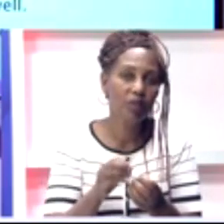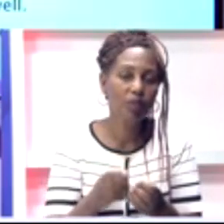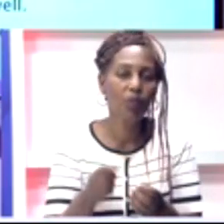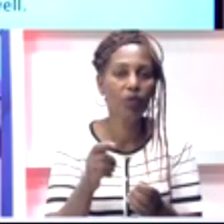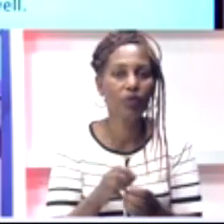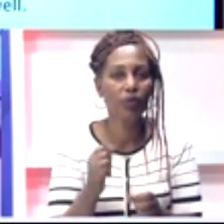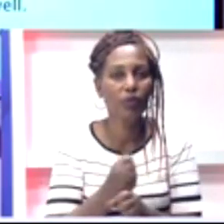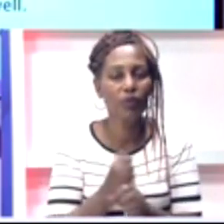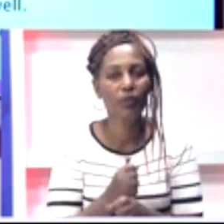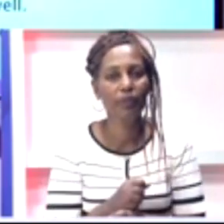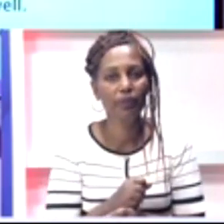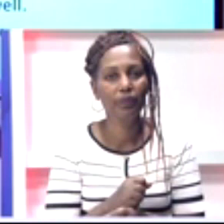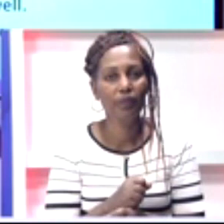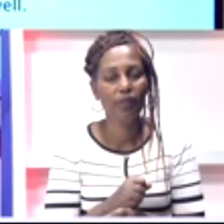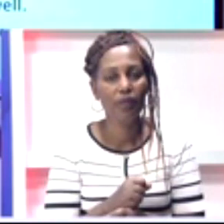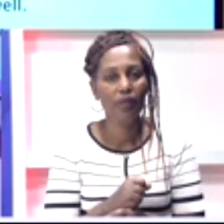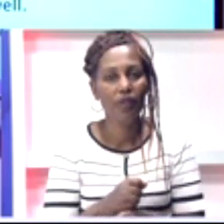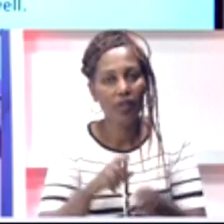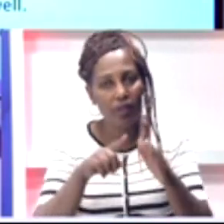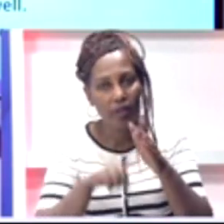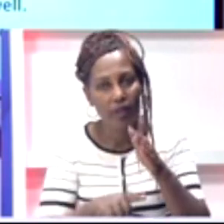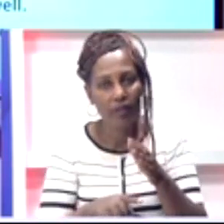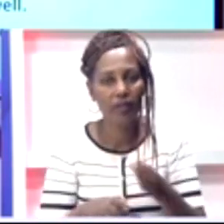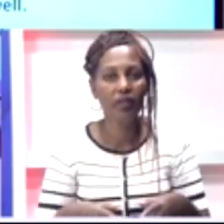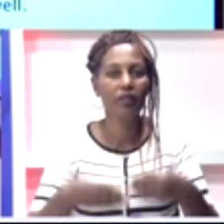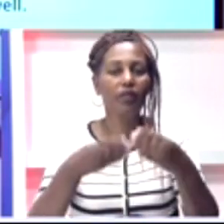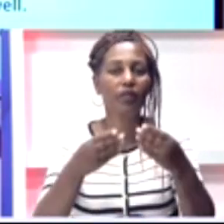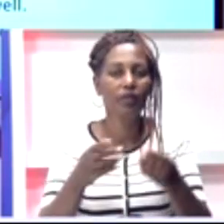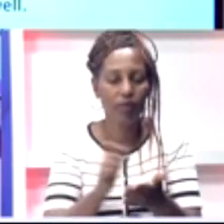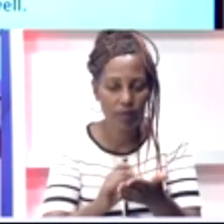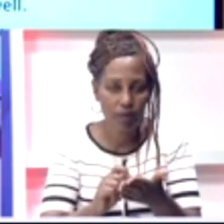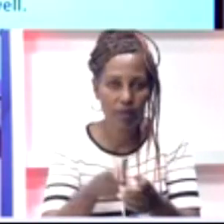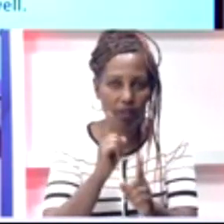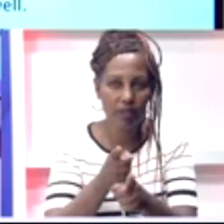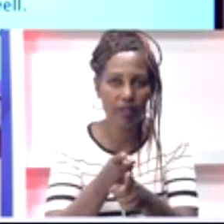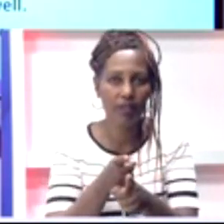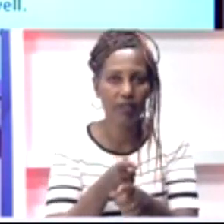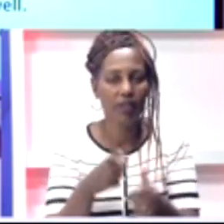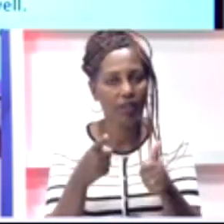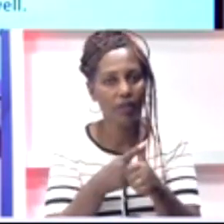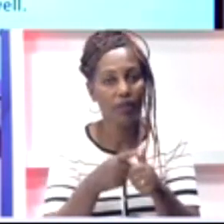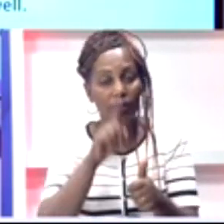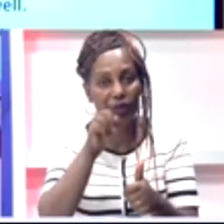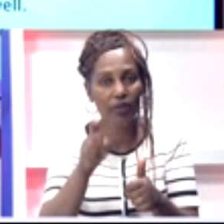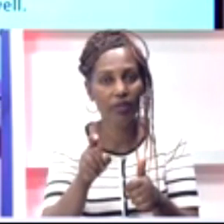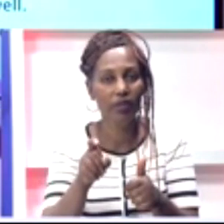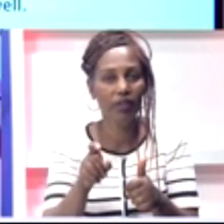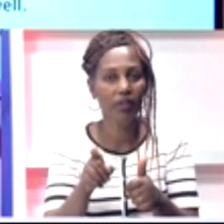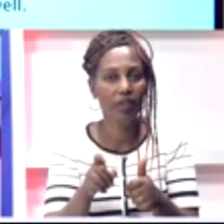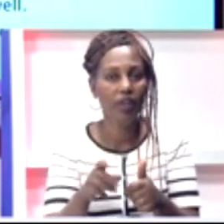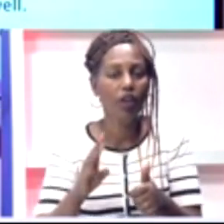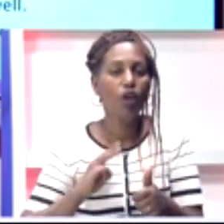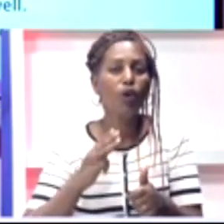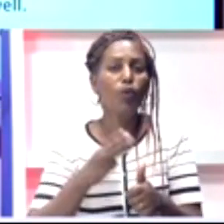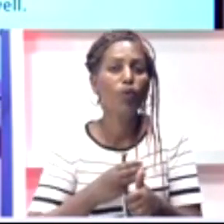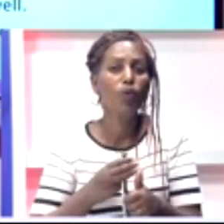More possible answers are written below. Look, for the first question, will I get a bus